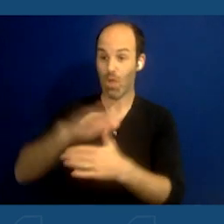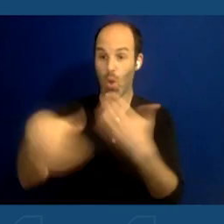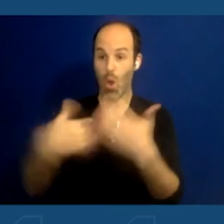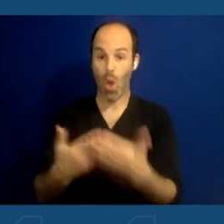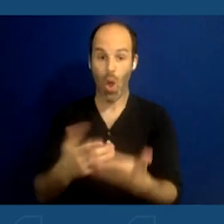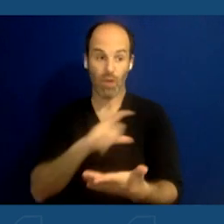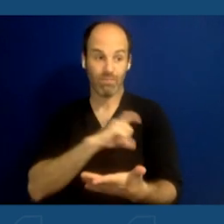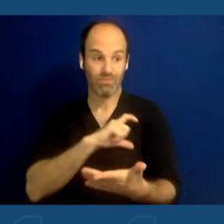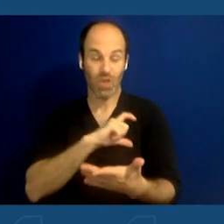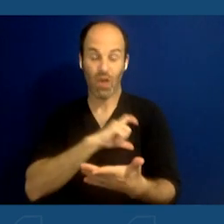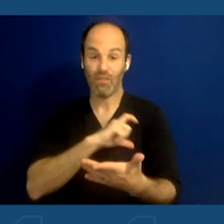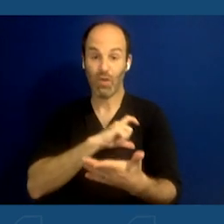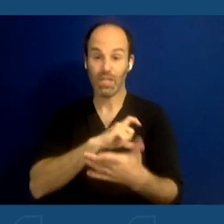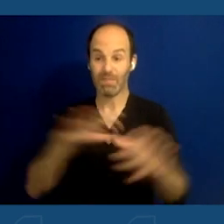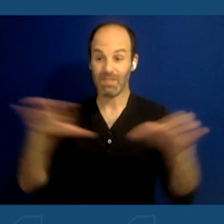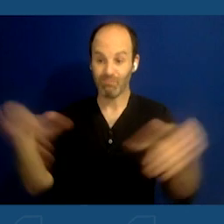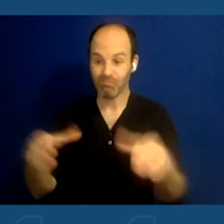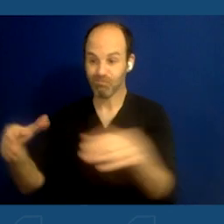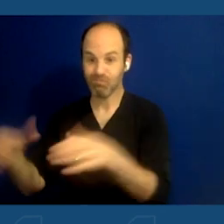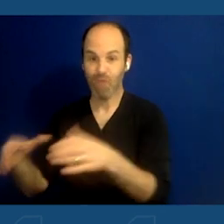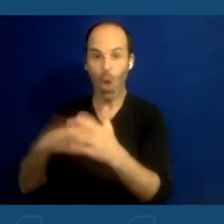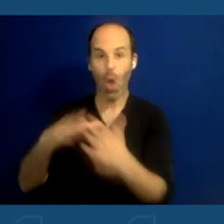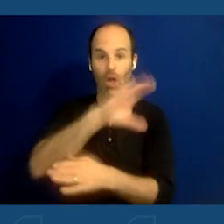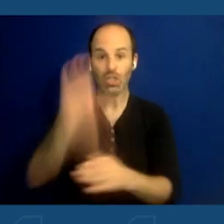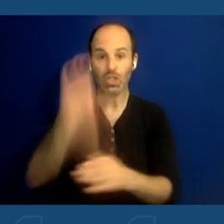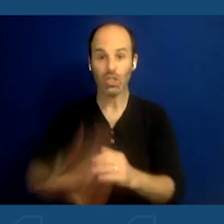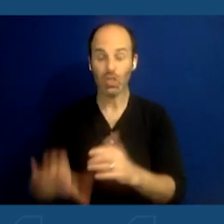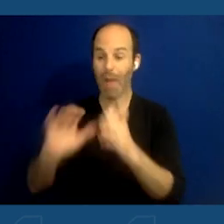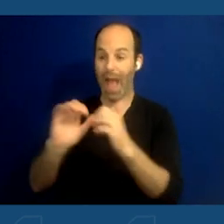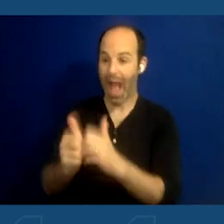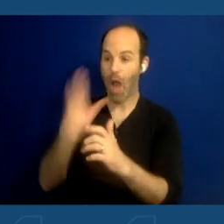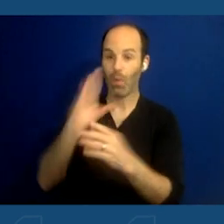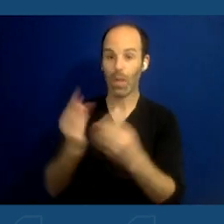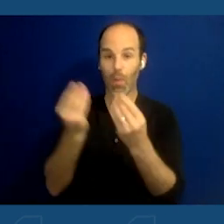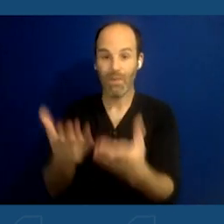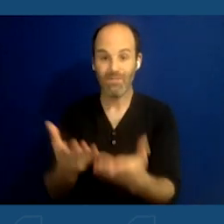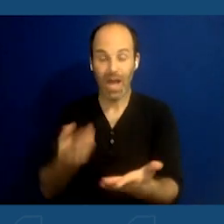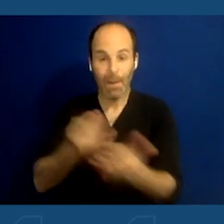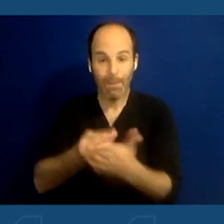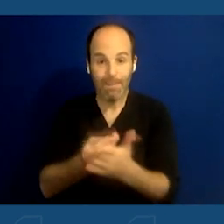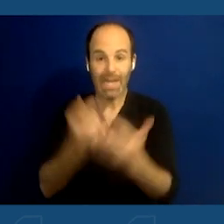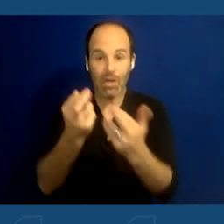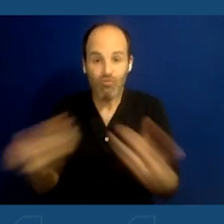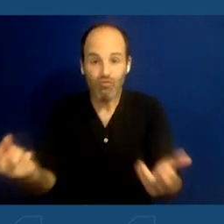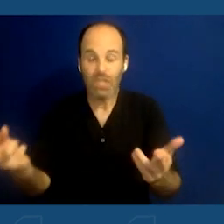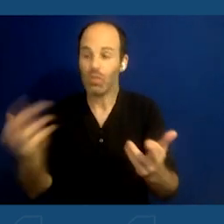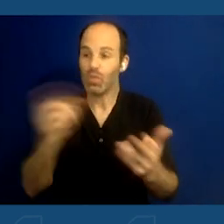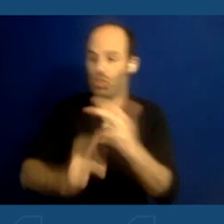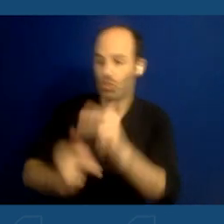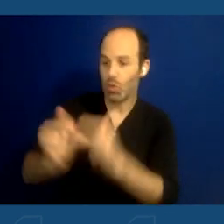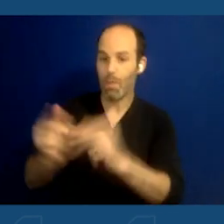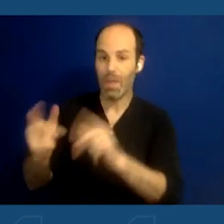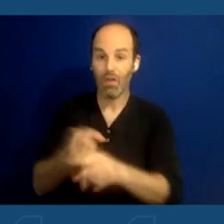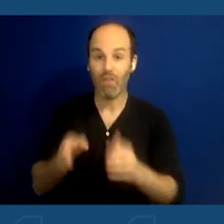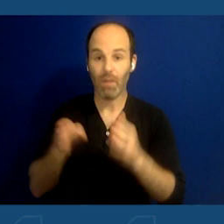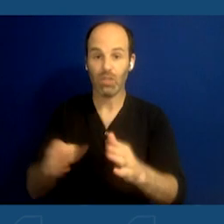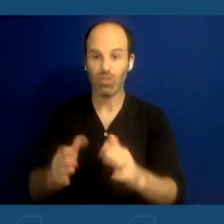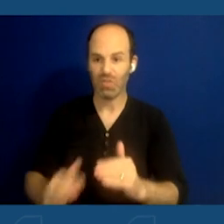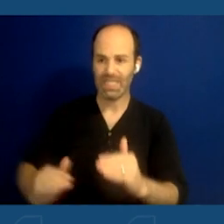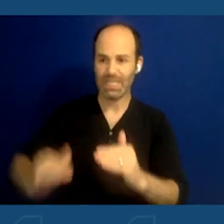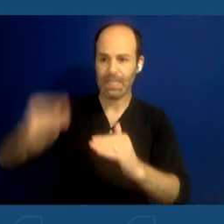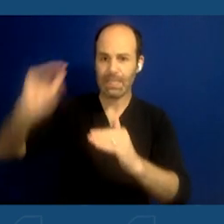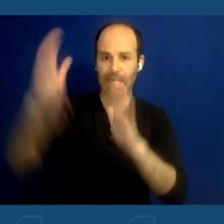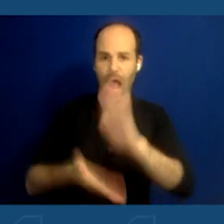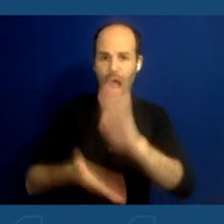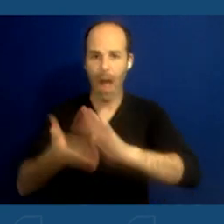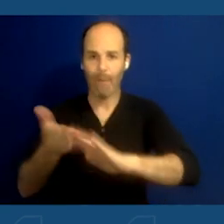to talk about how we'll give you money, we'll give you resources to build from the streets up operations to head off the crimes